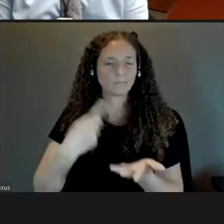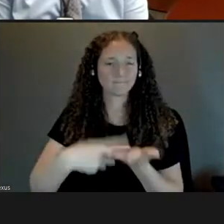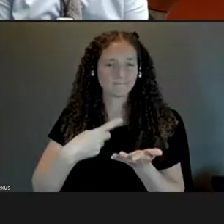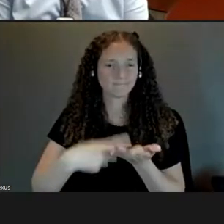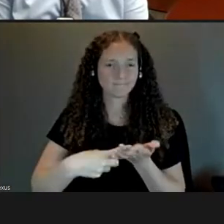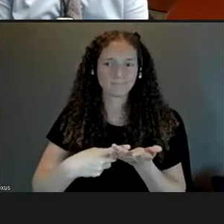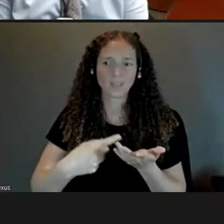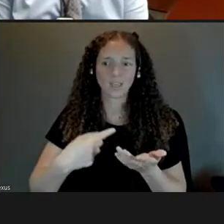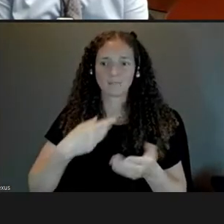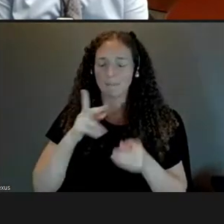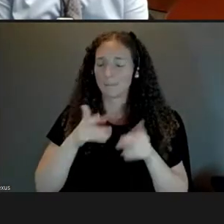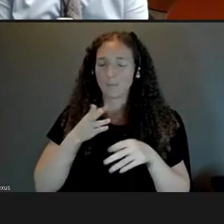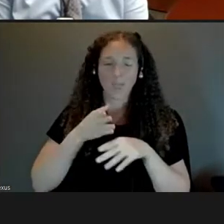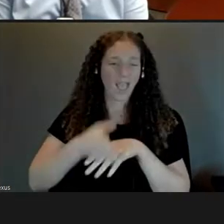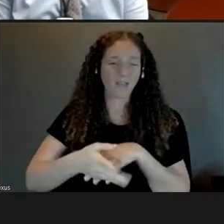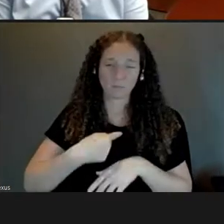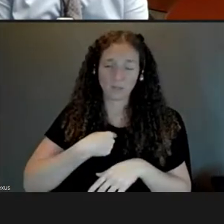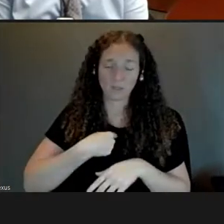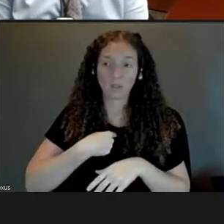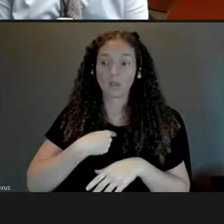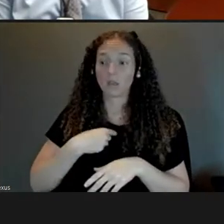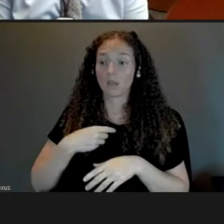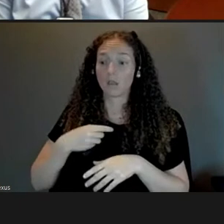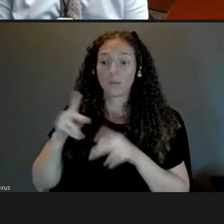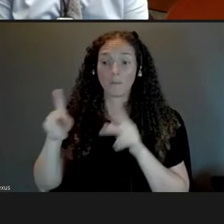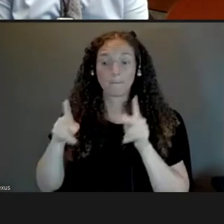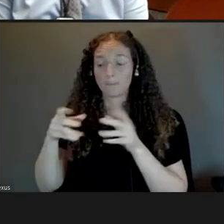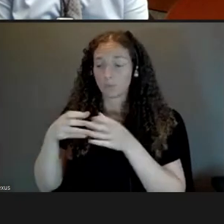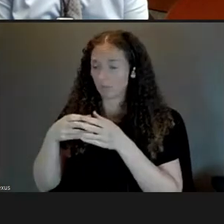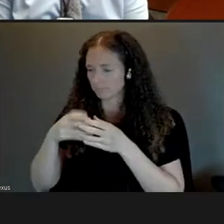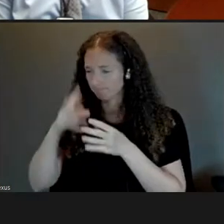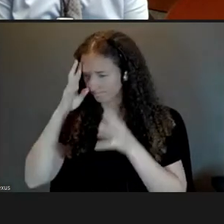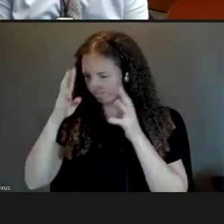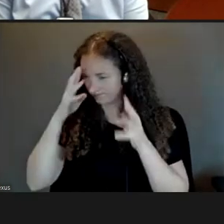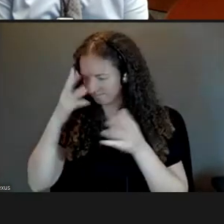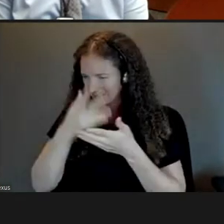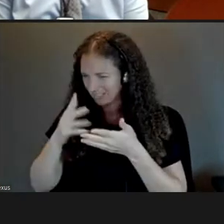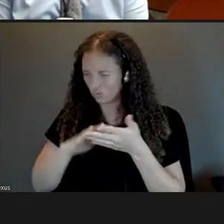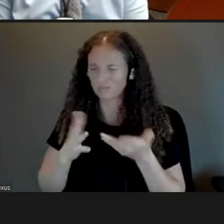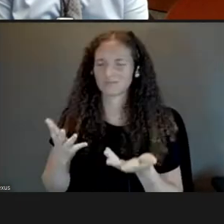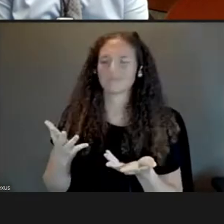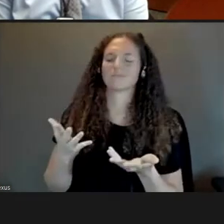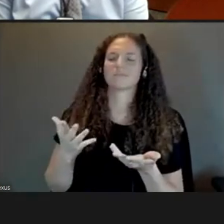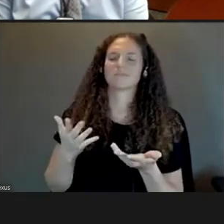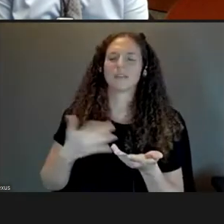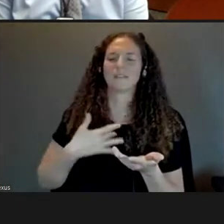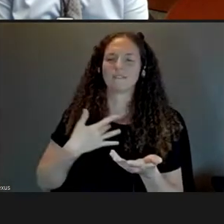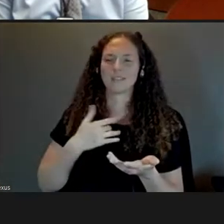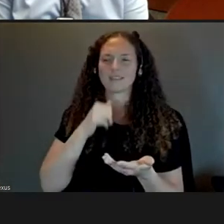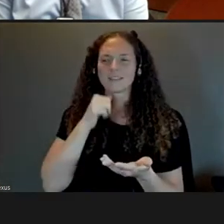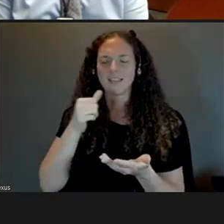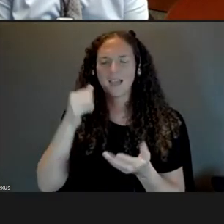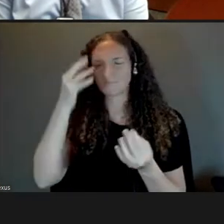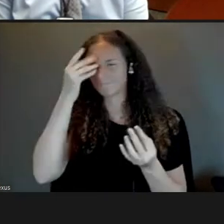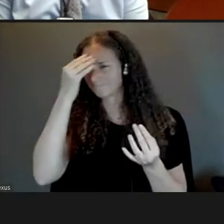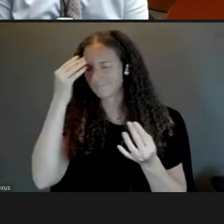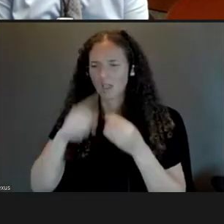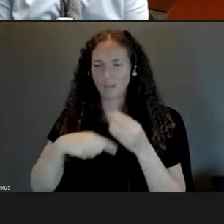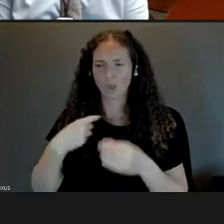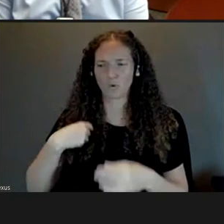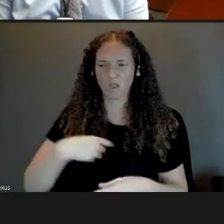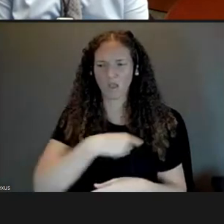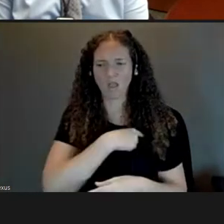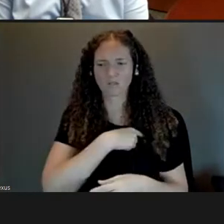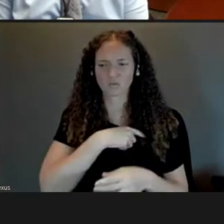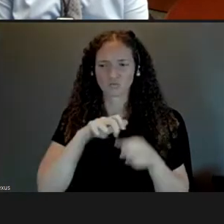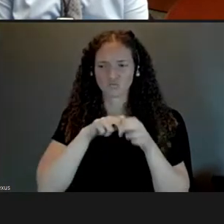Whoever put this schedule together, I don't know how much thought was actually put in to what we, the riders, actually really need. We need more